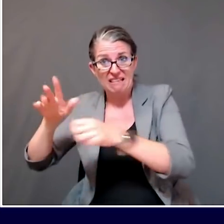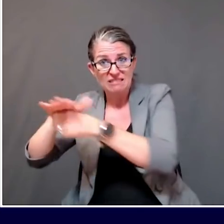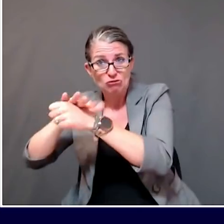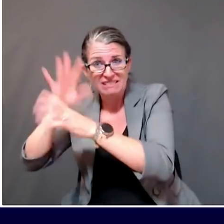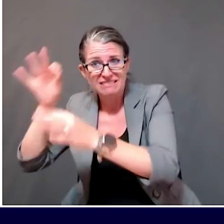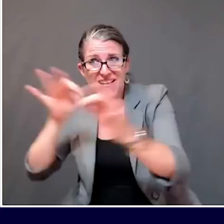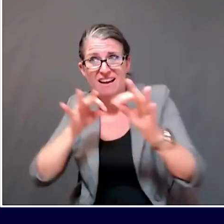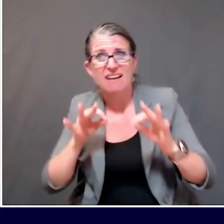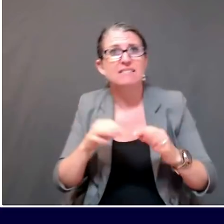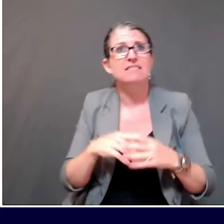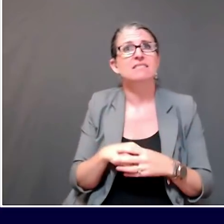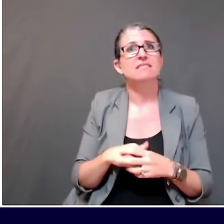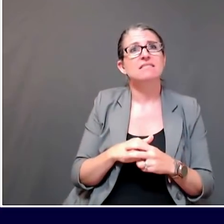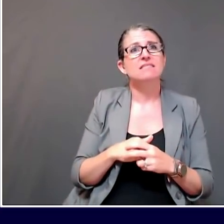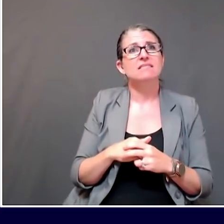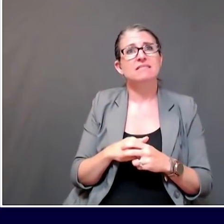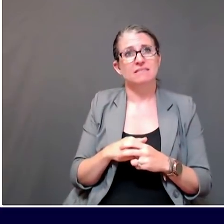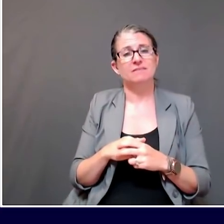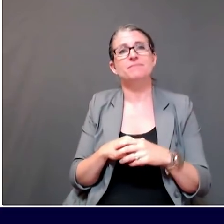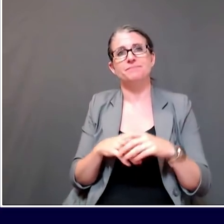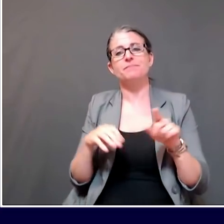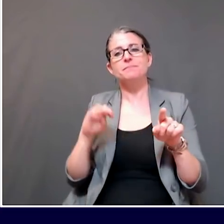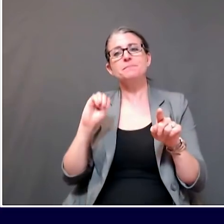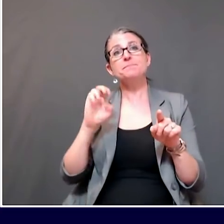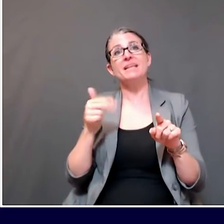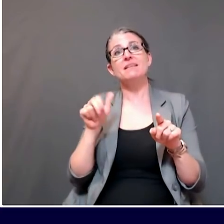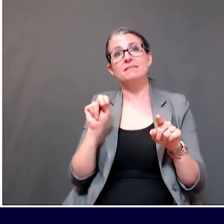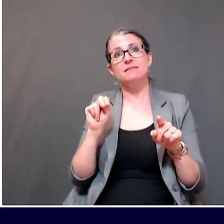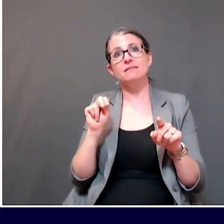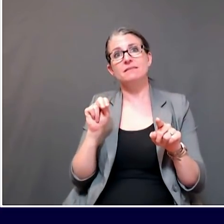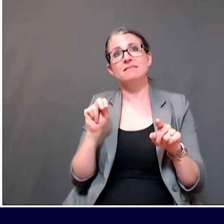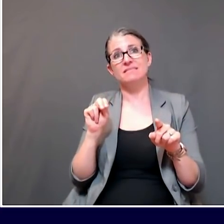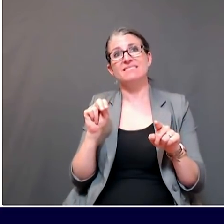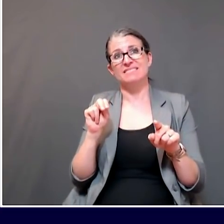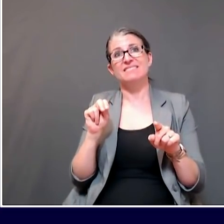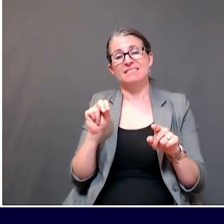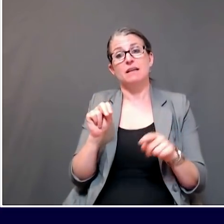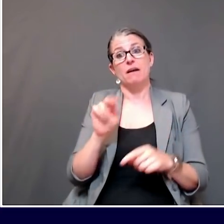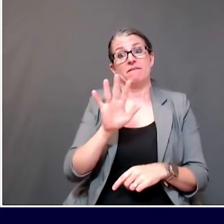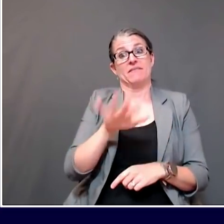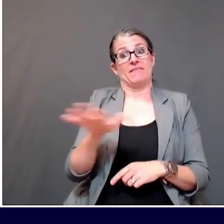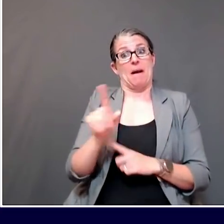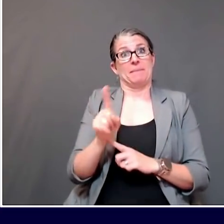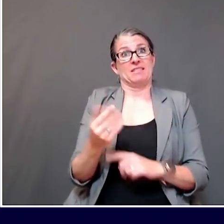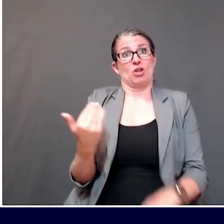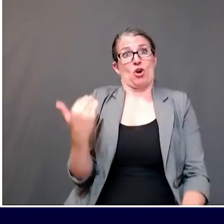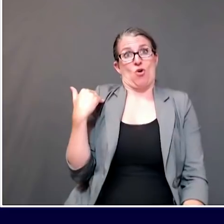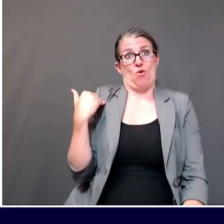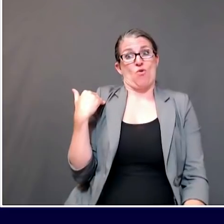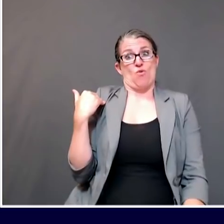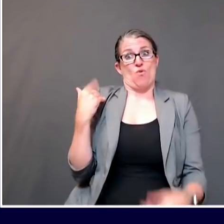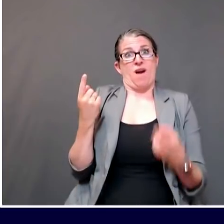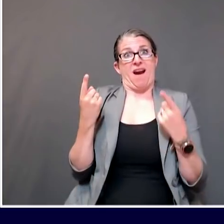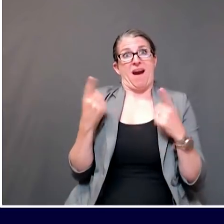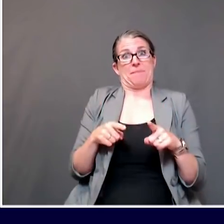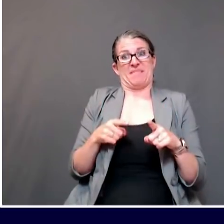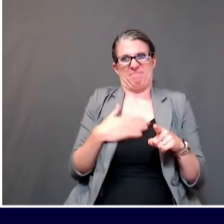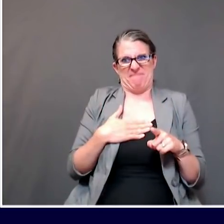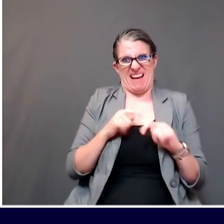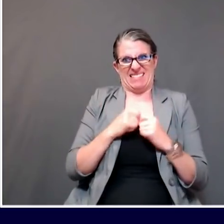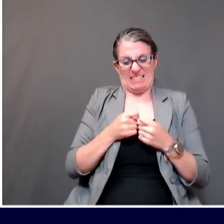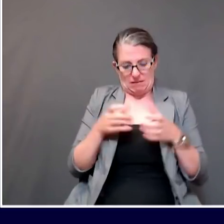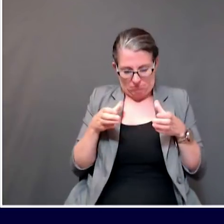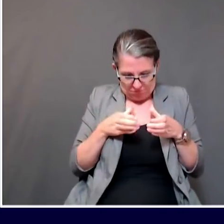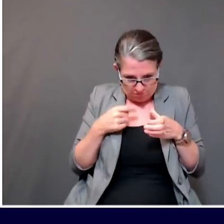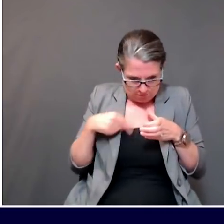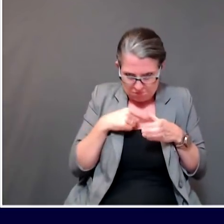55 minutes ago, I was huddling with my team about that exact question that you raised, which in a slightly different format,